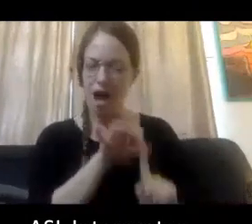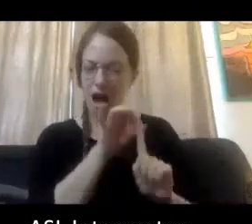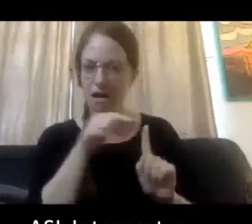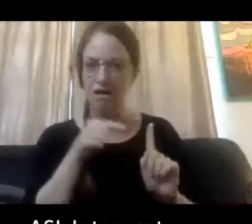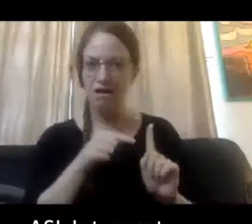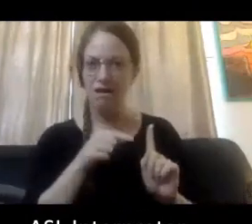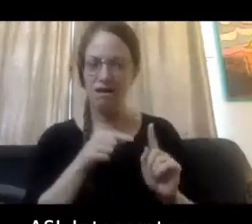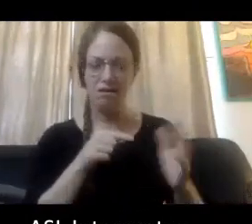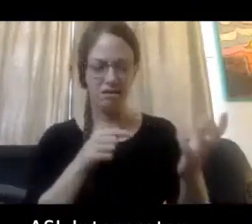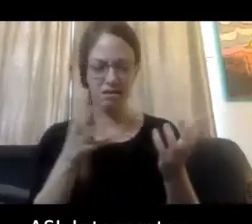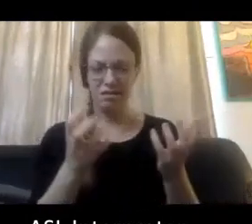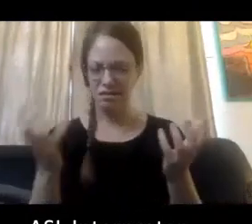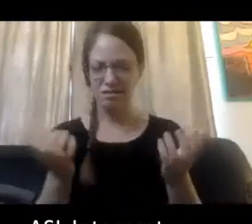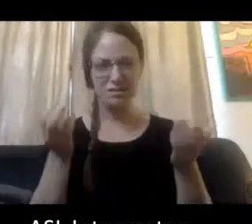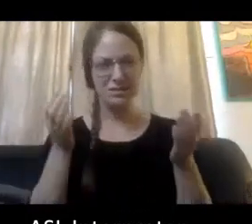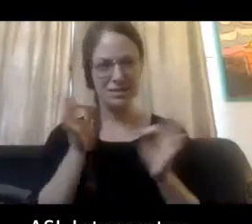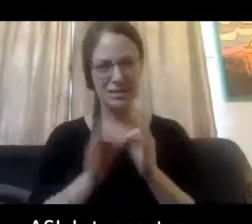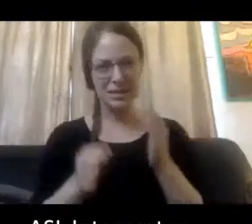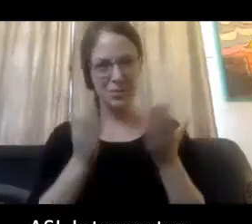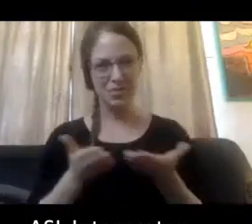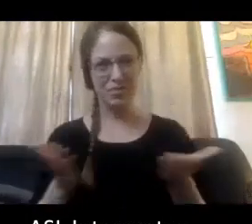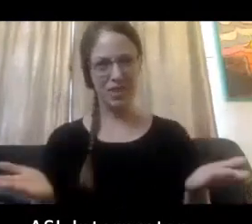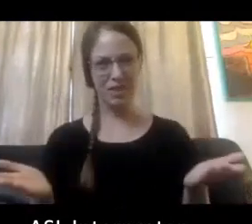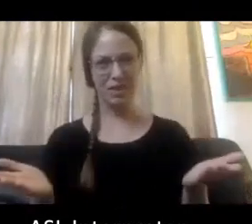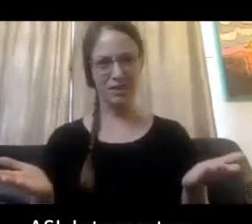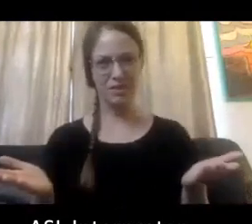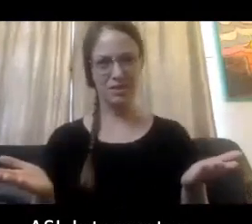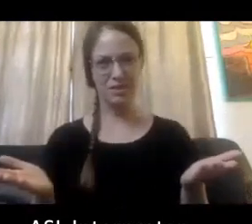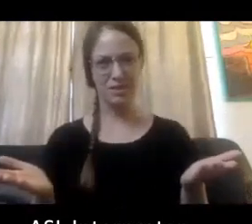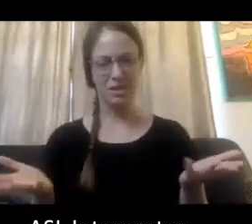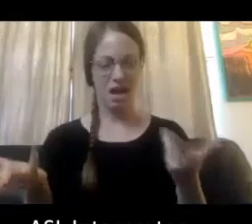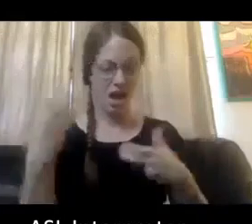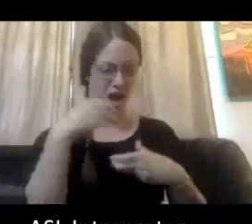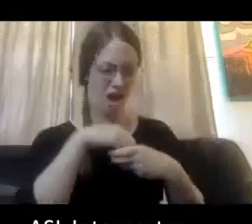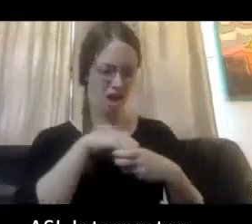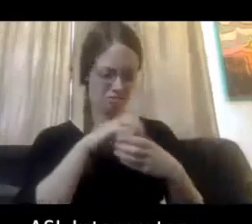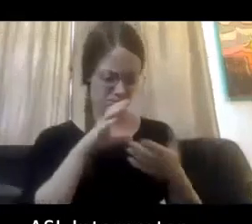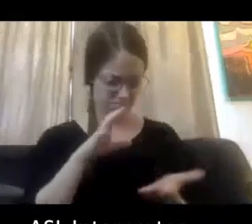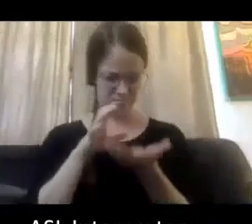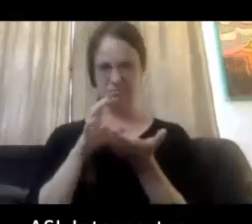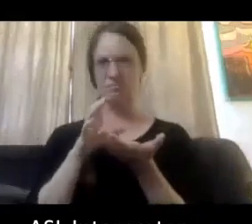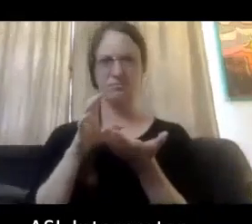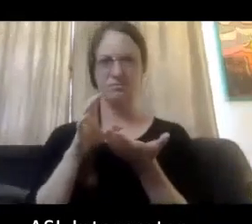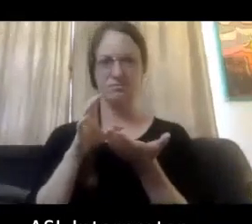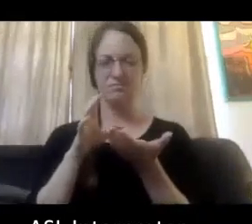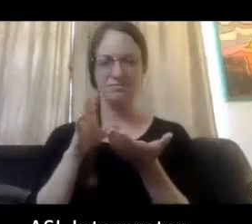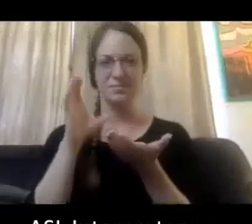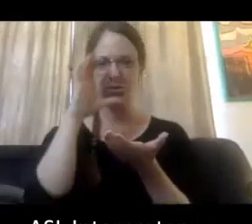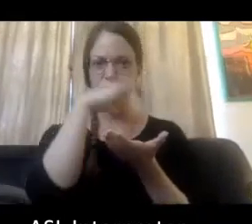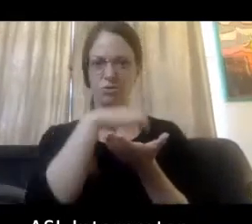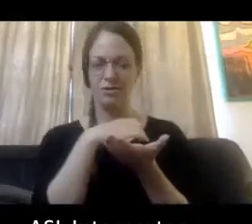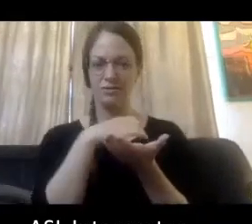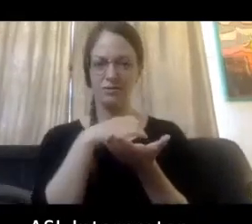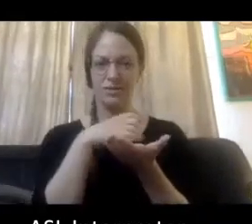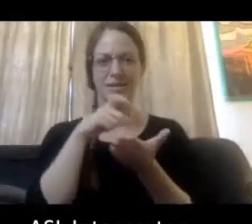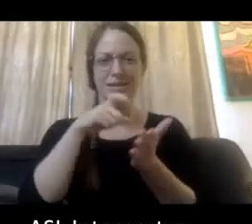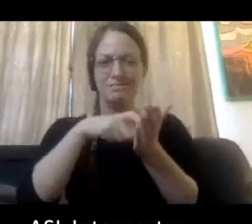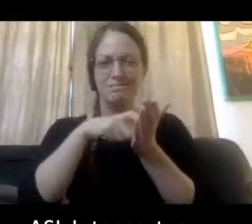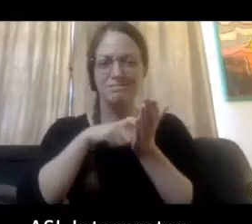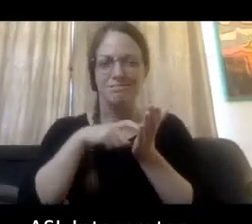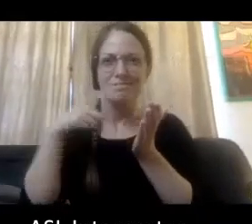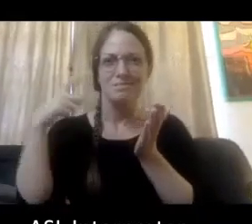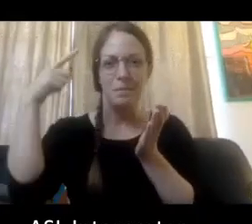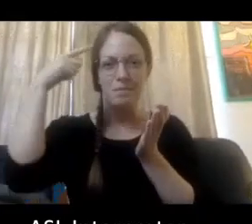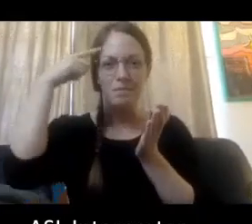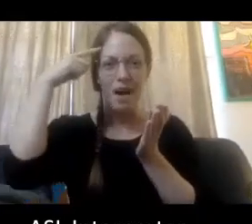that still require your mind to be doing things, but not to be having